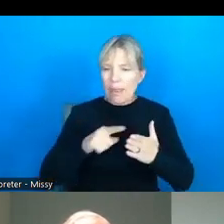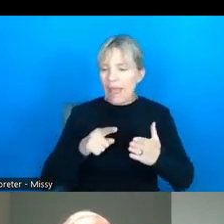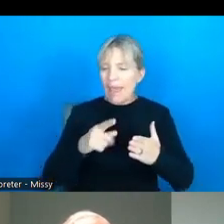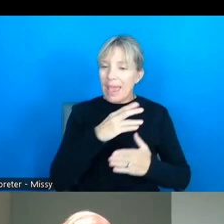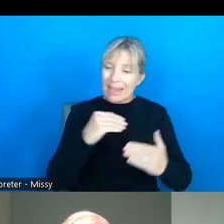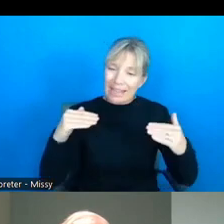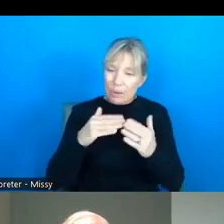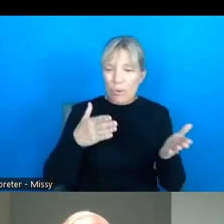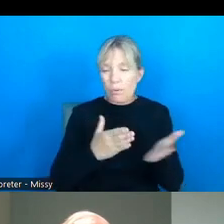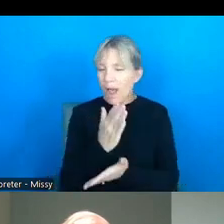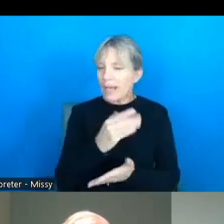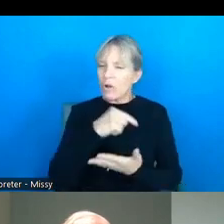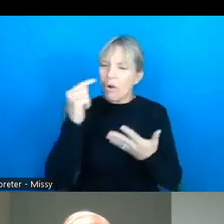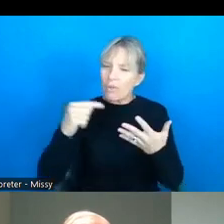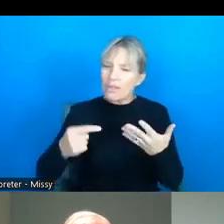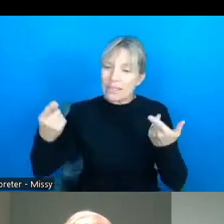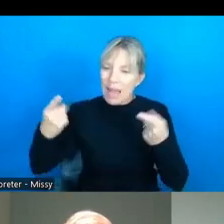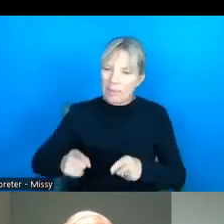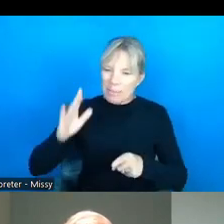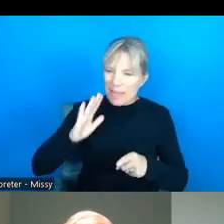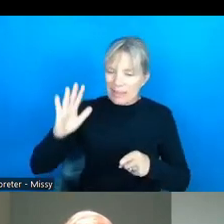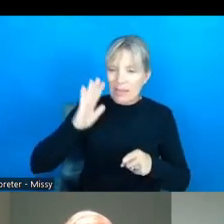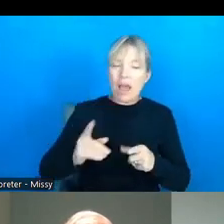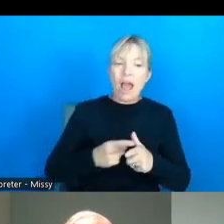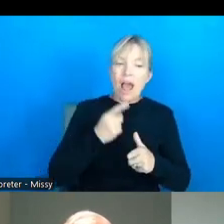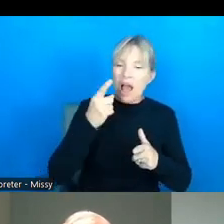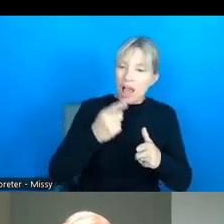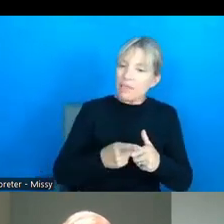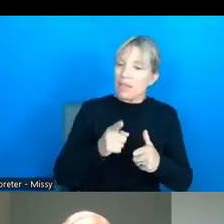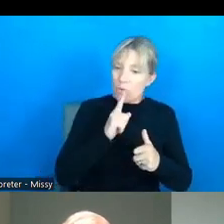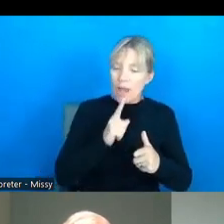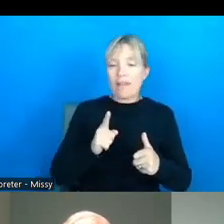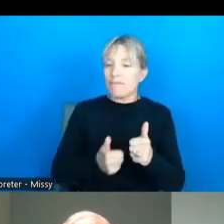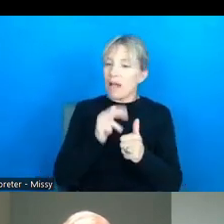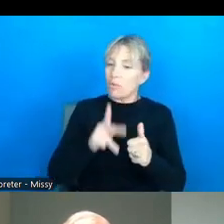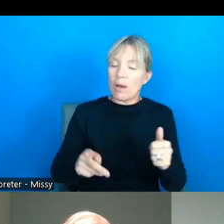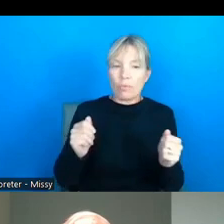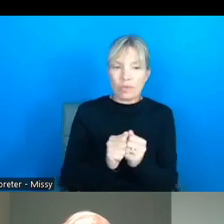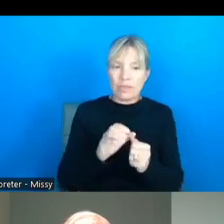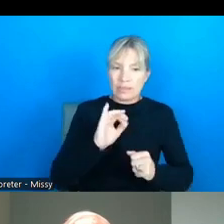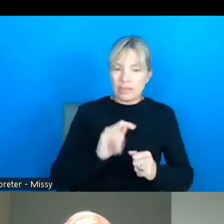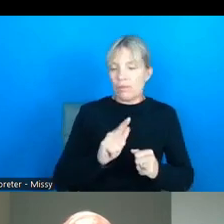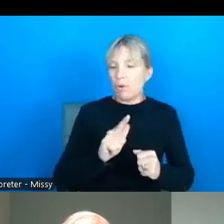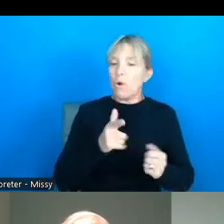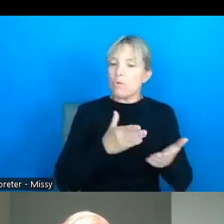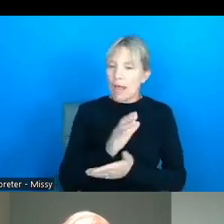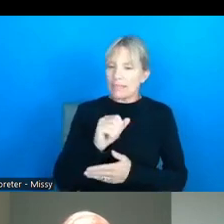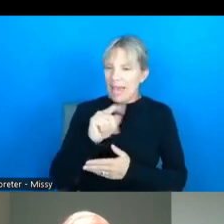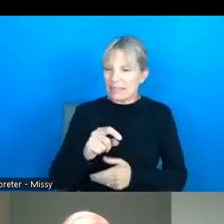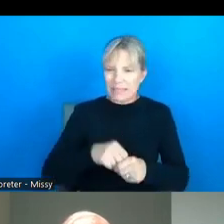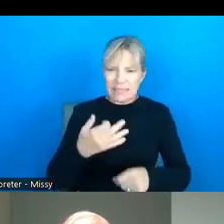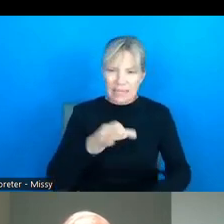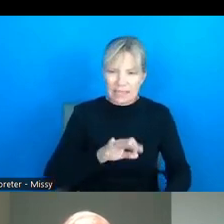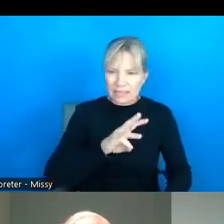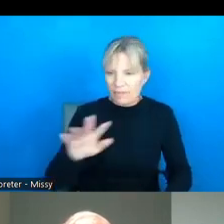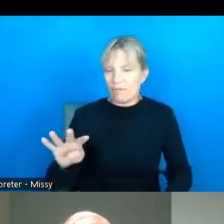equal rights. And you had the follow-up to the Civil Rights Act. of 1964 and the